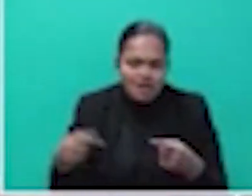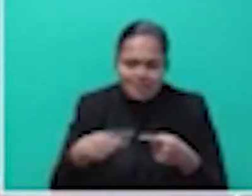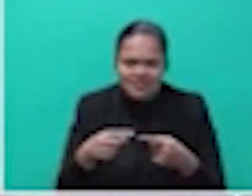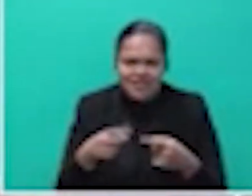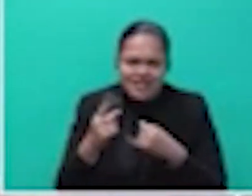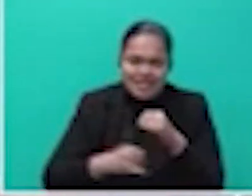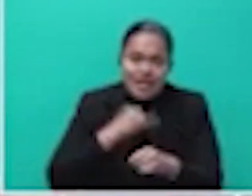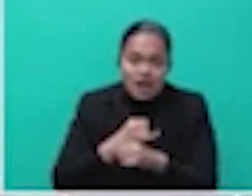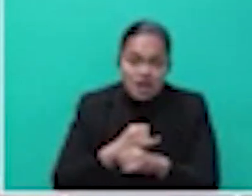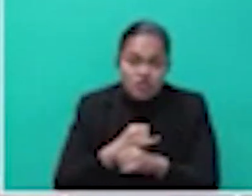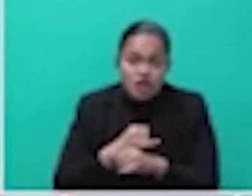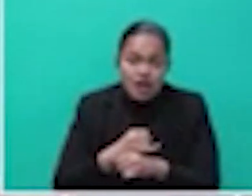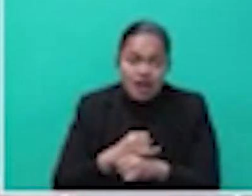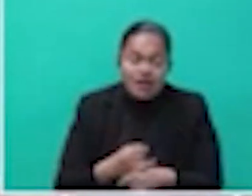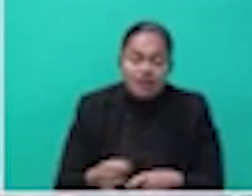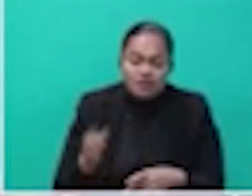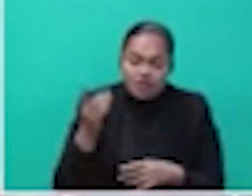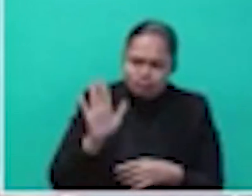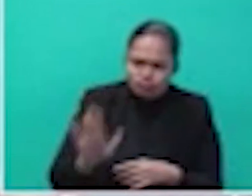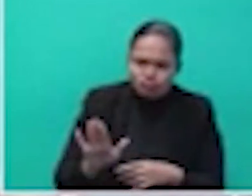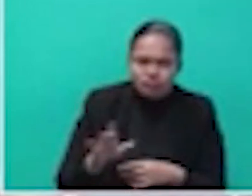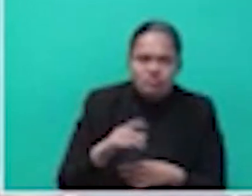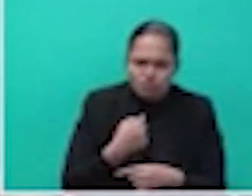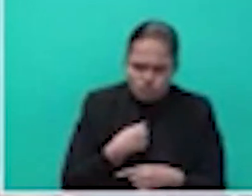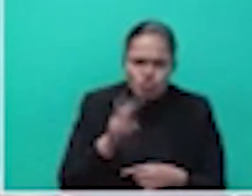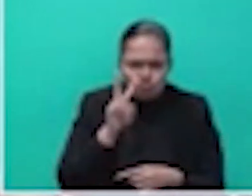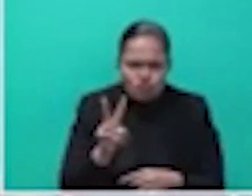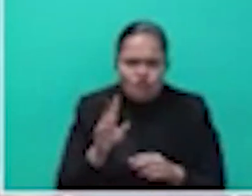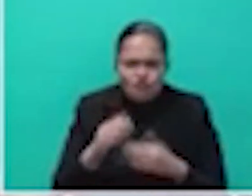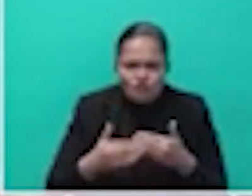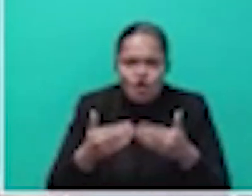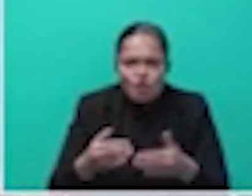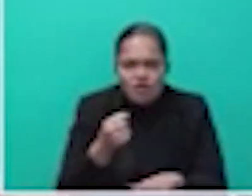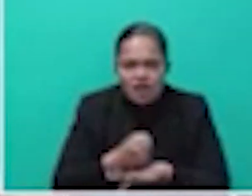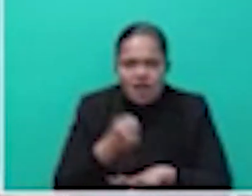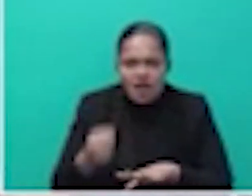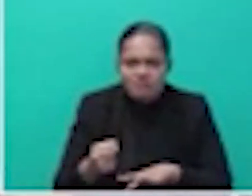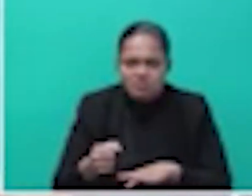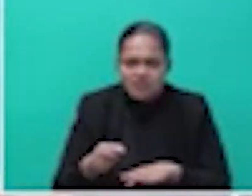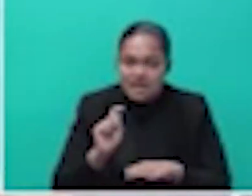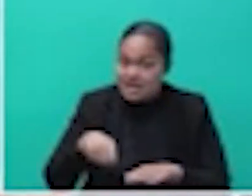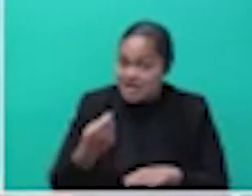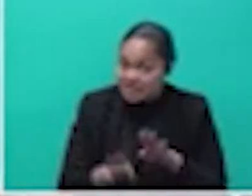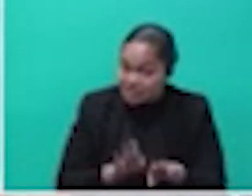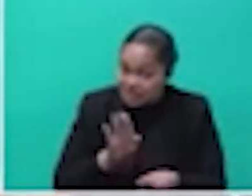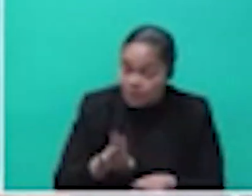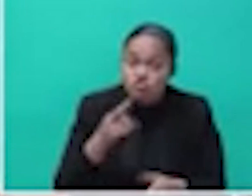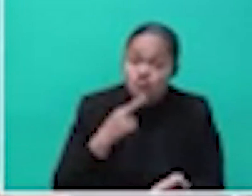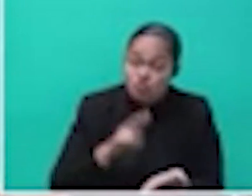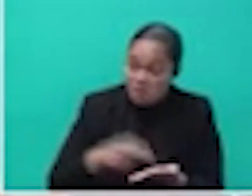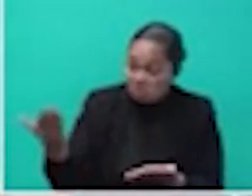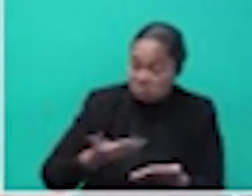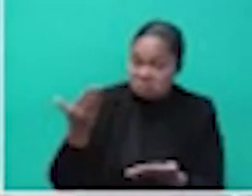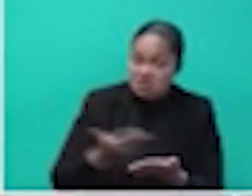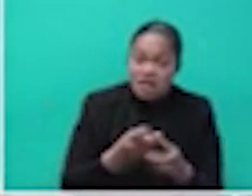International Day Against Child Abuse and Neglect. And we look forward to the government to being able to take the next step with the report coming out, the development